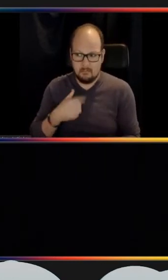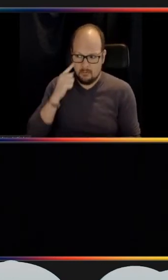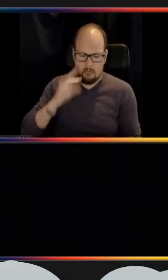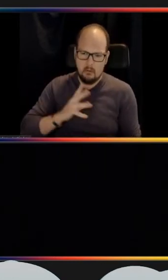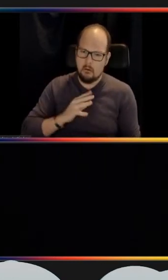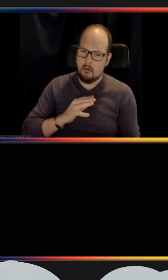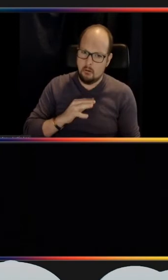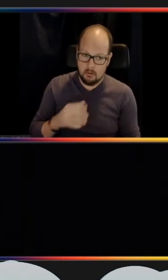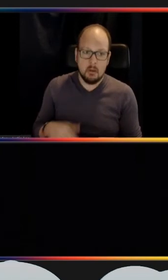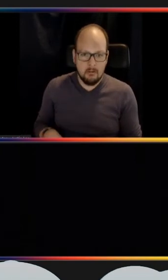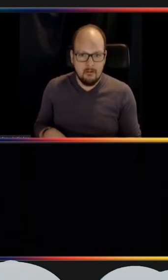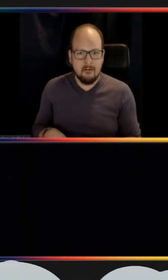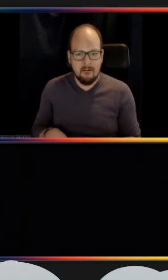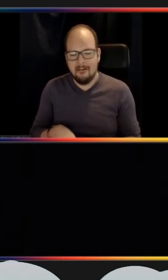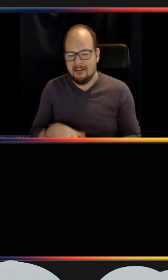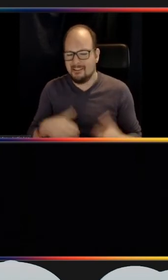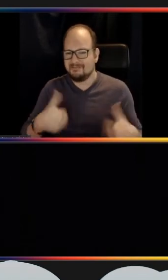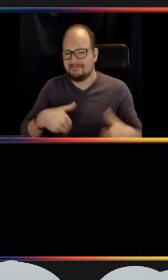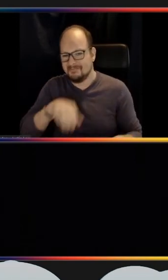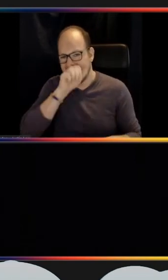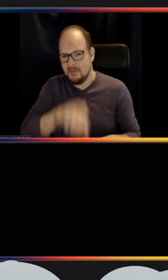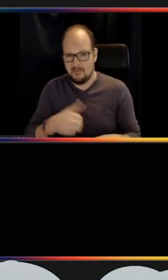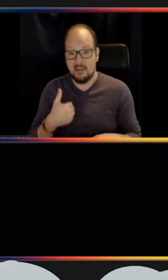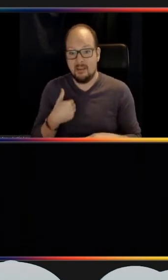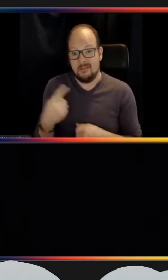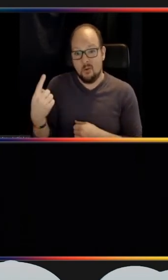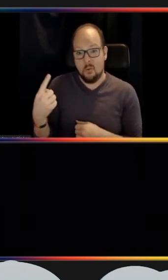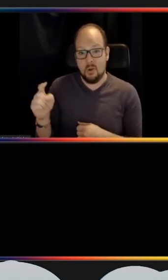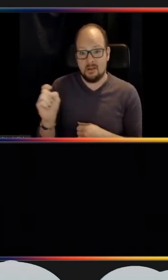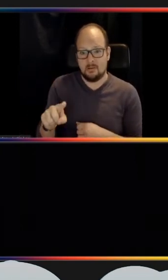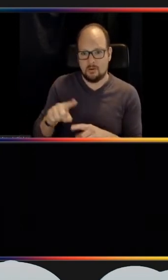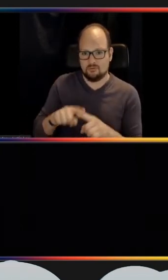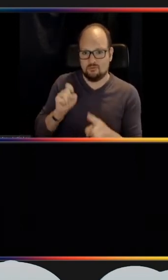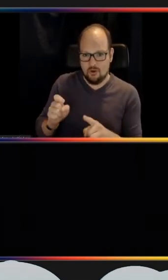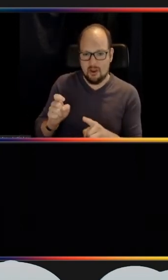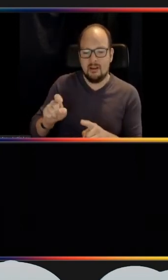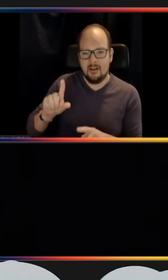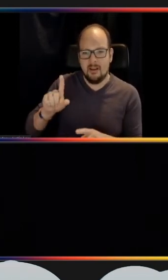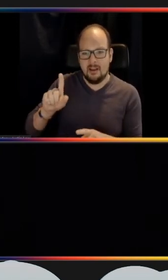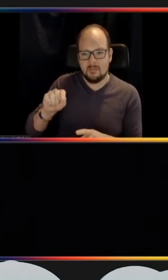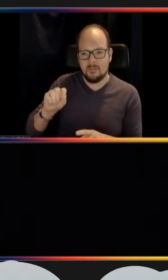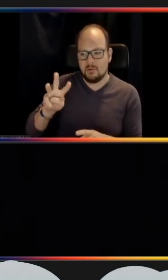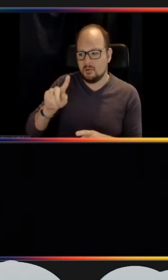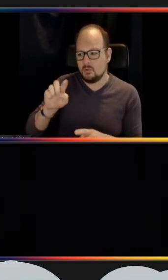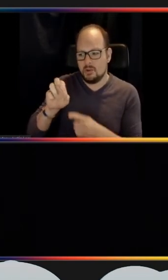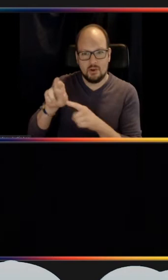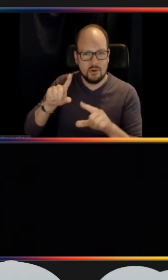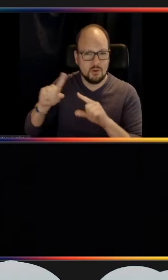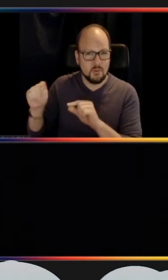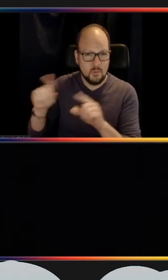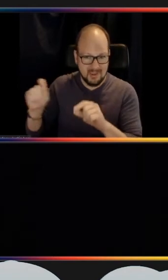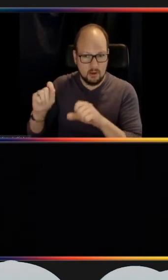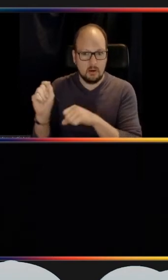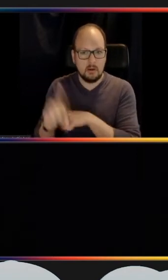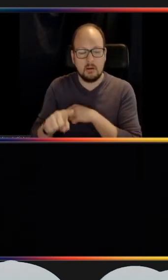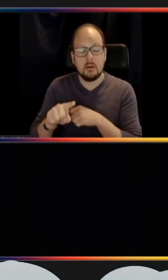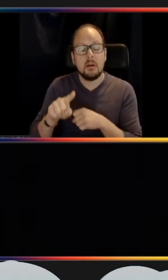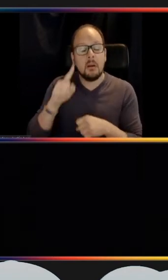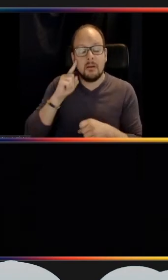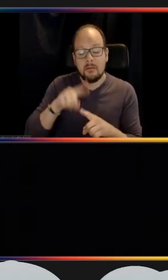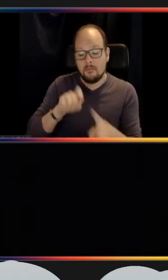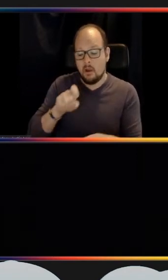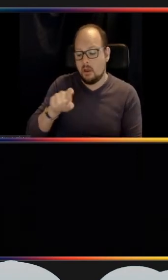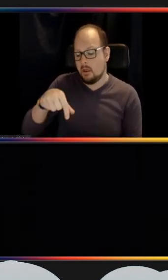I'm going to give you a question from Twitter. Let's see. From Queer DeLion,